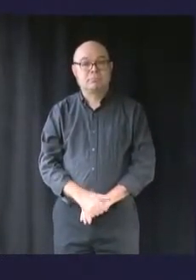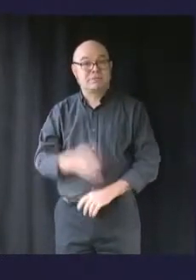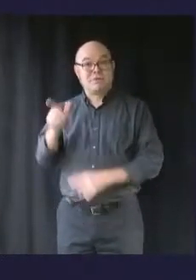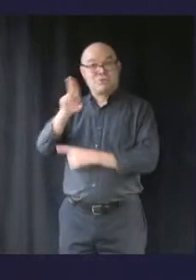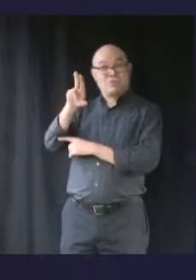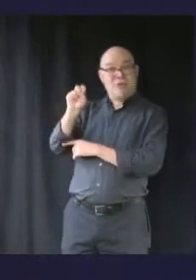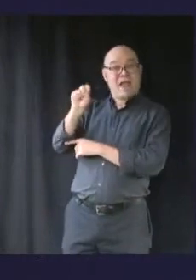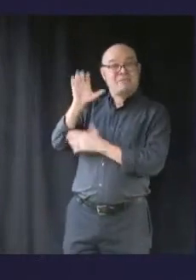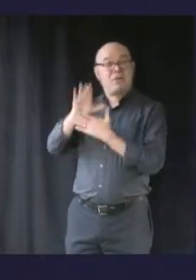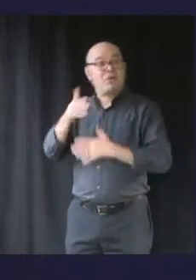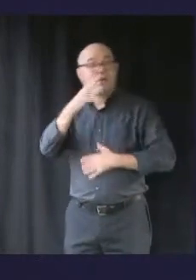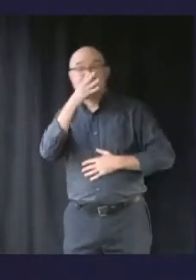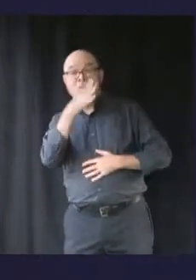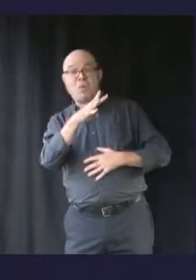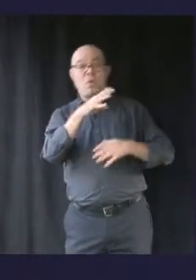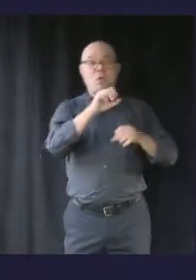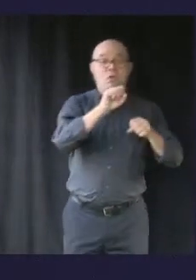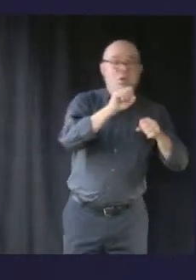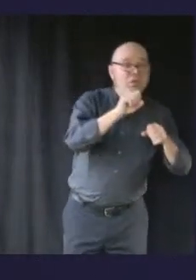legitimacy.